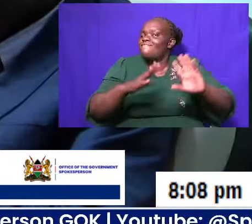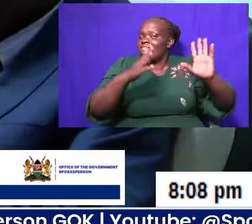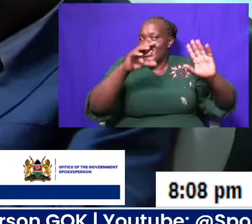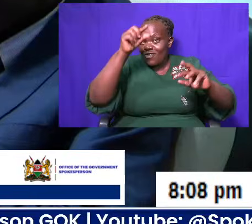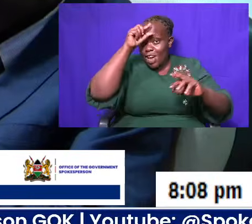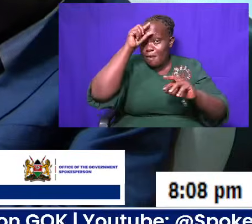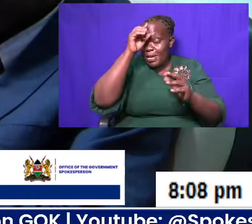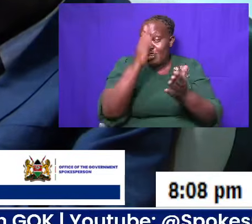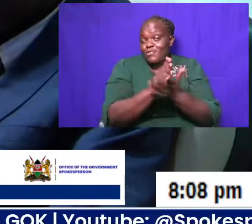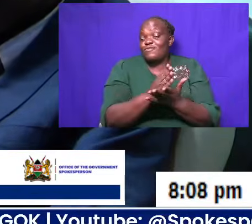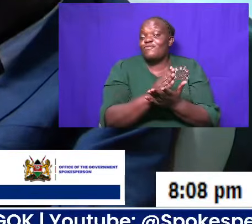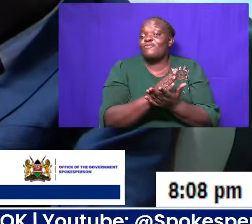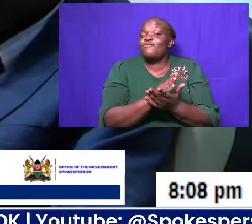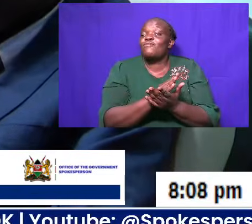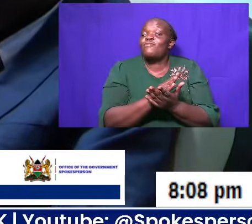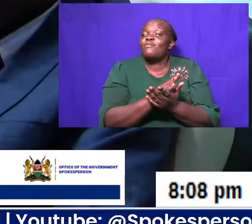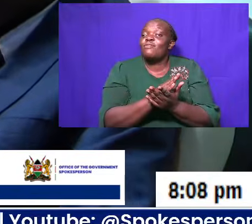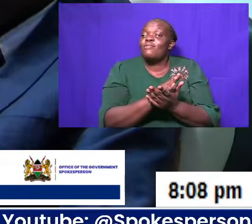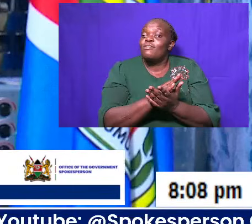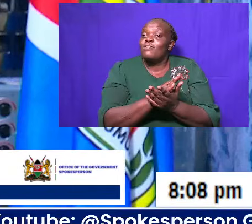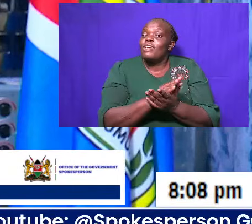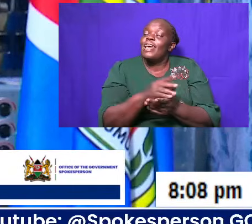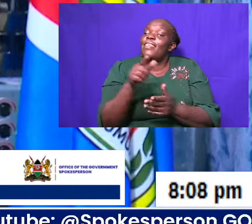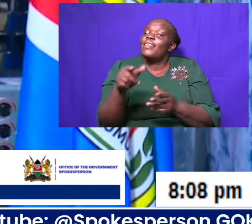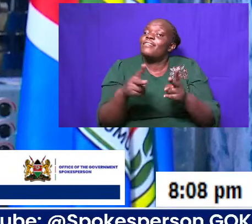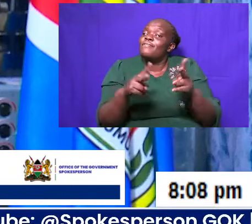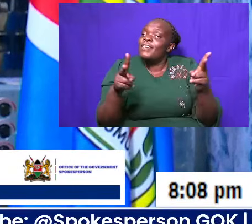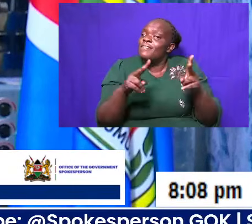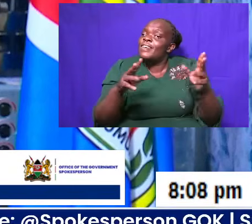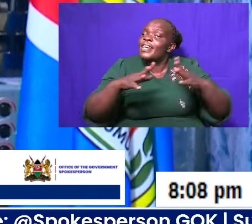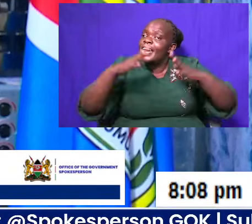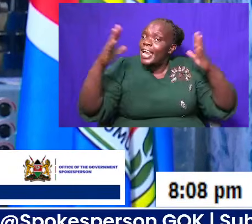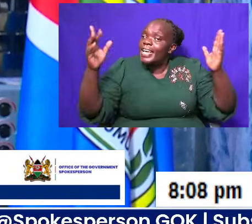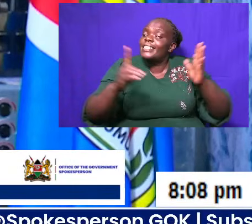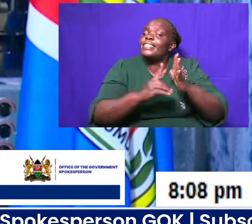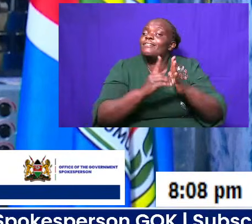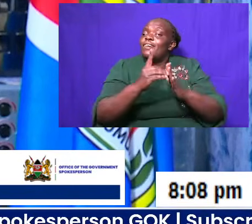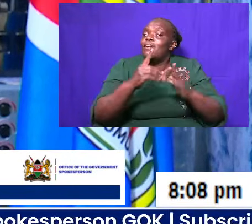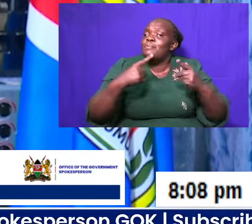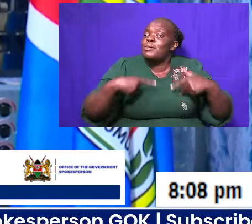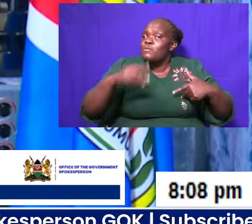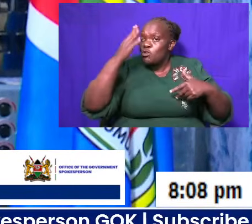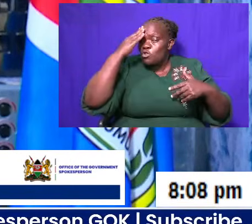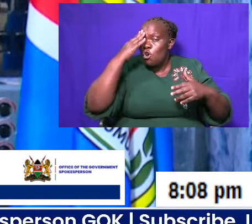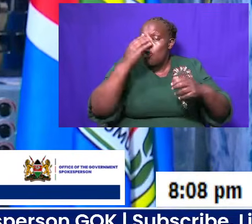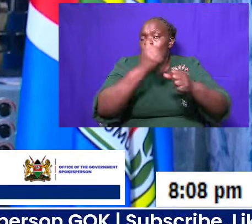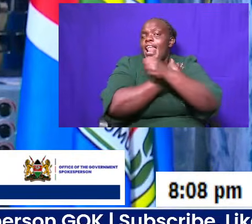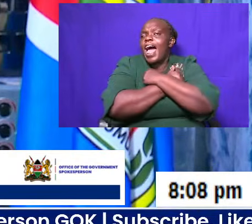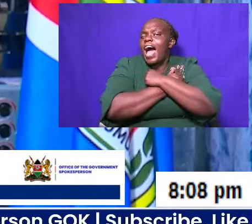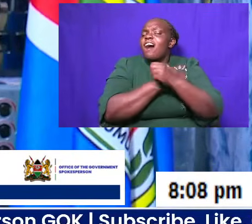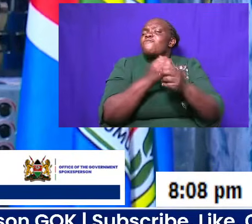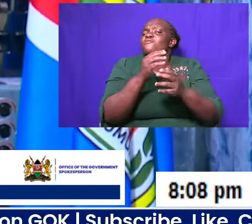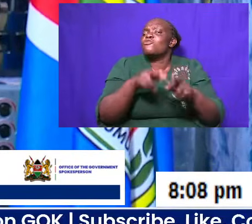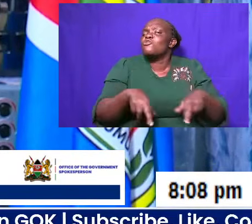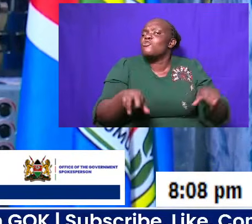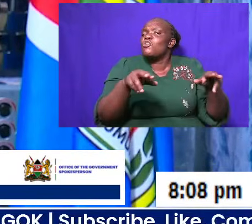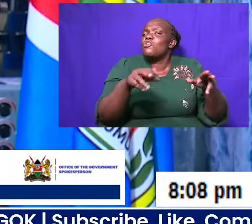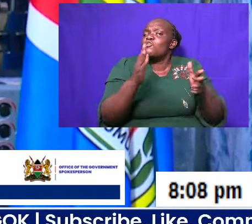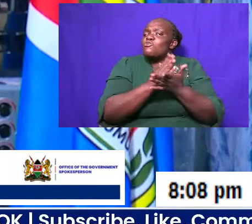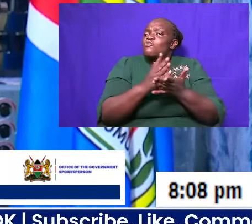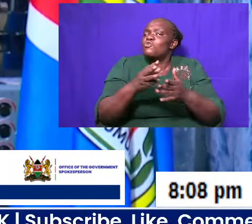sana. So that's a very great development because watu wanajua wanapenda barabara. Ukisikia rais alikuwa kule upande wa Northern